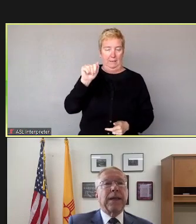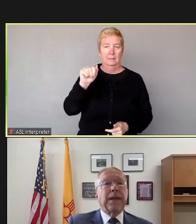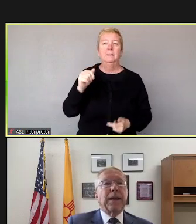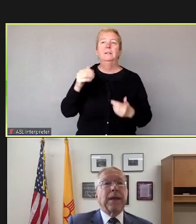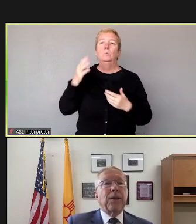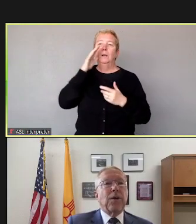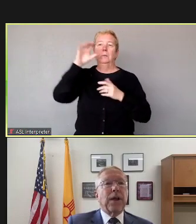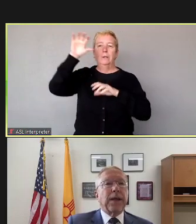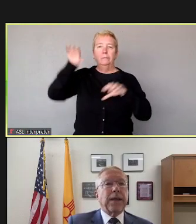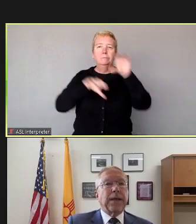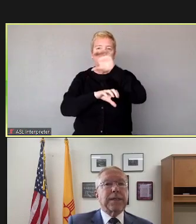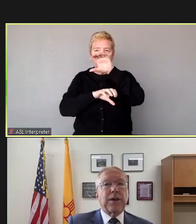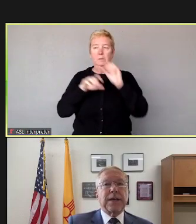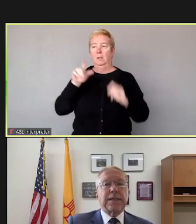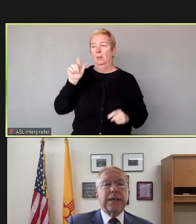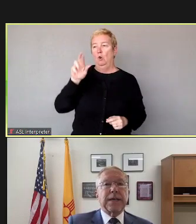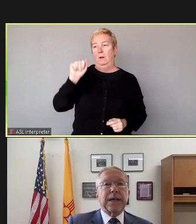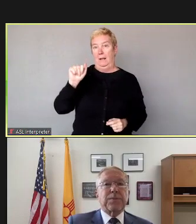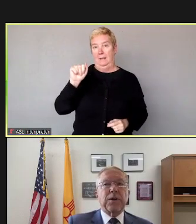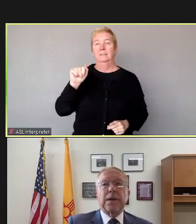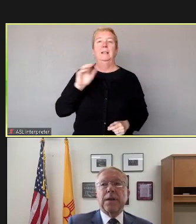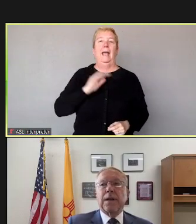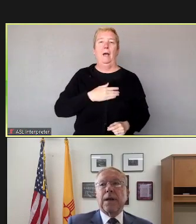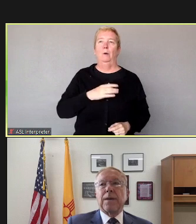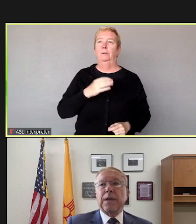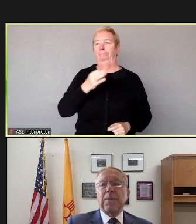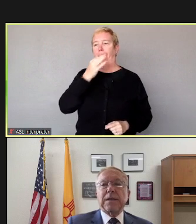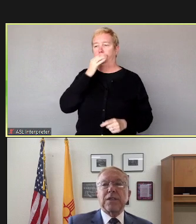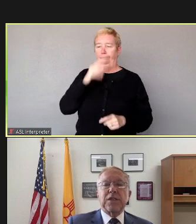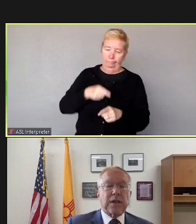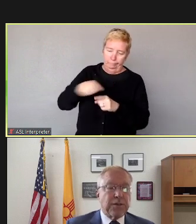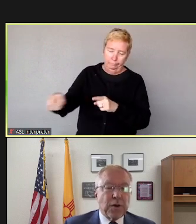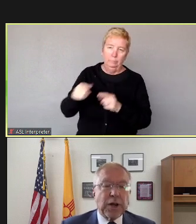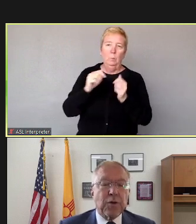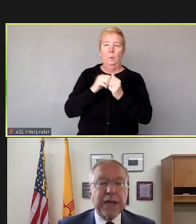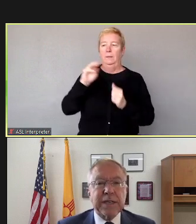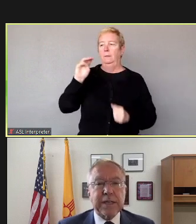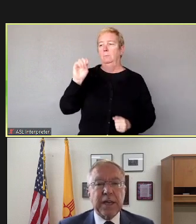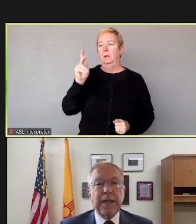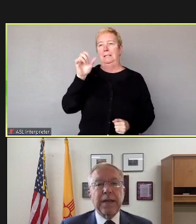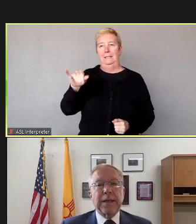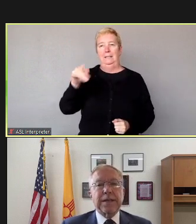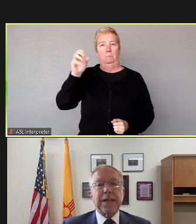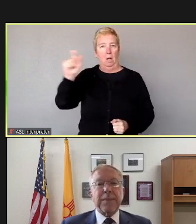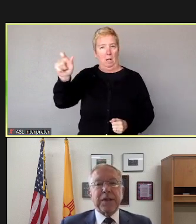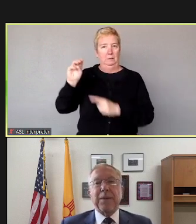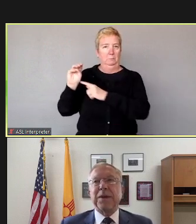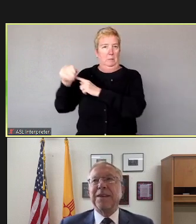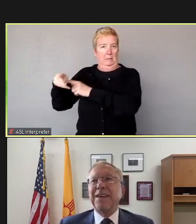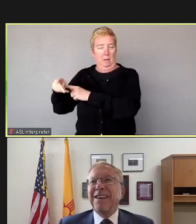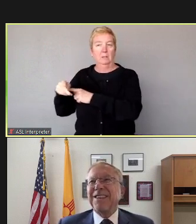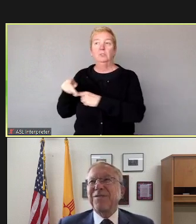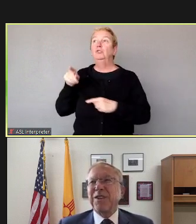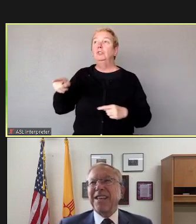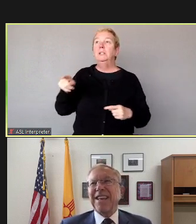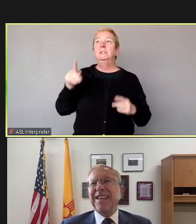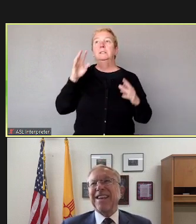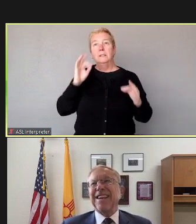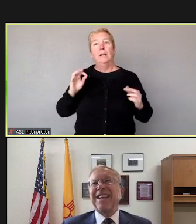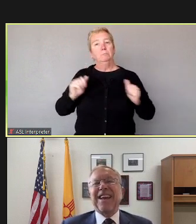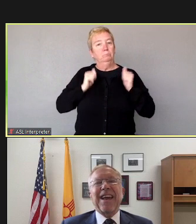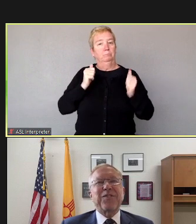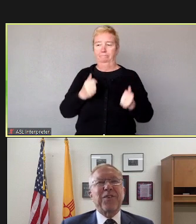on. And Laura is our designated expert on monkeypox, and she's also very graciously stepped up and is filling